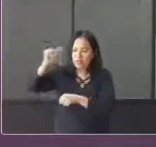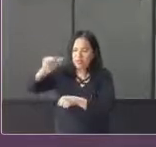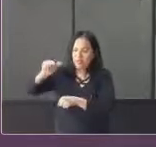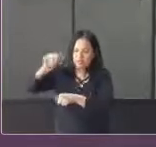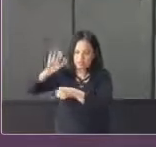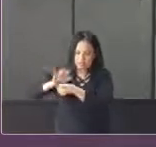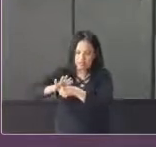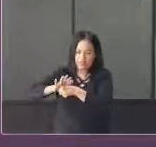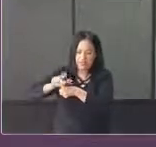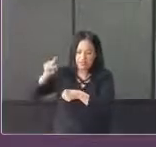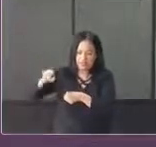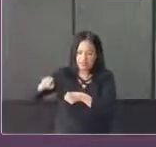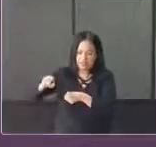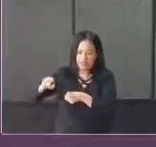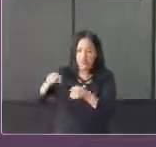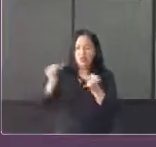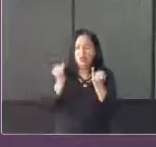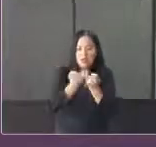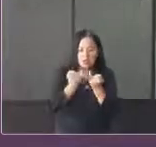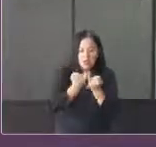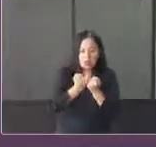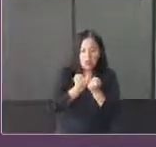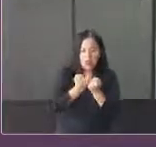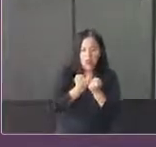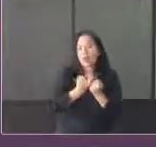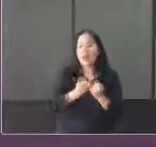This is not only for administrative